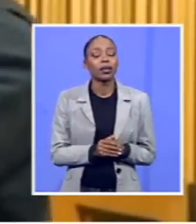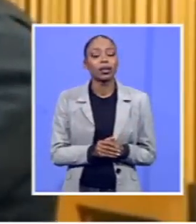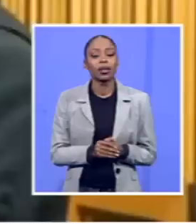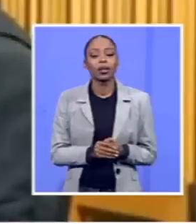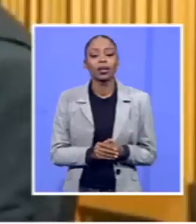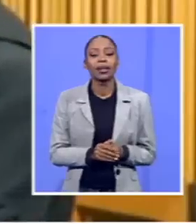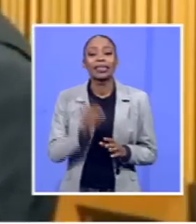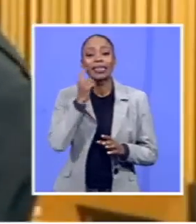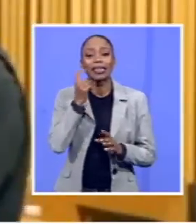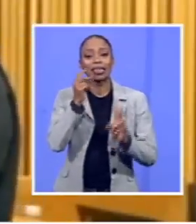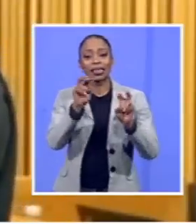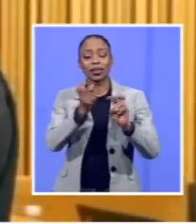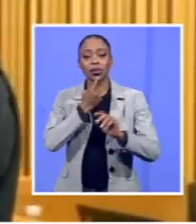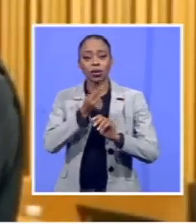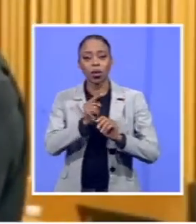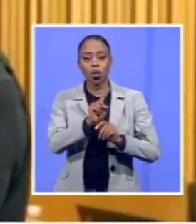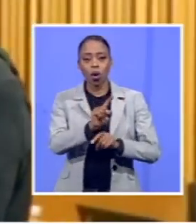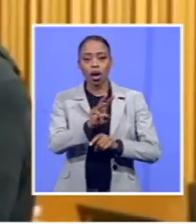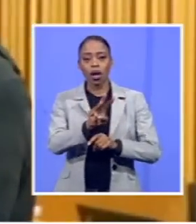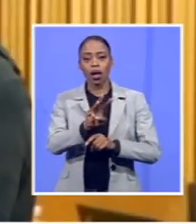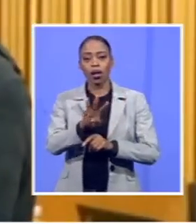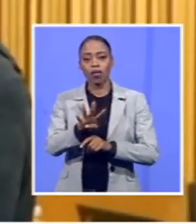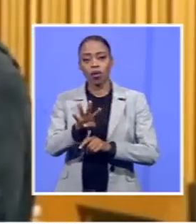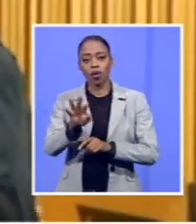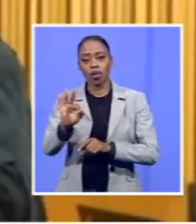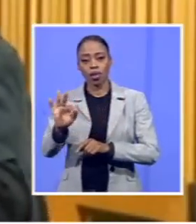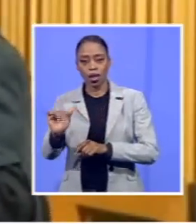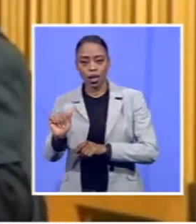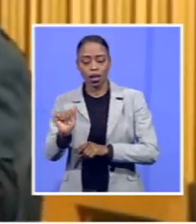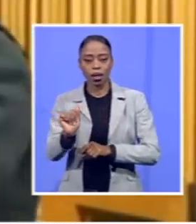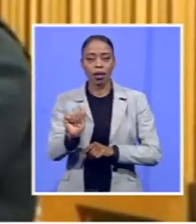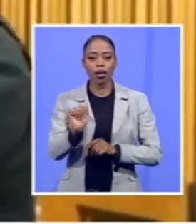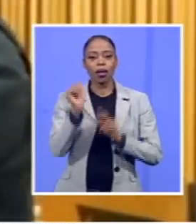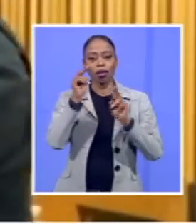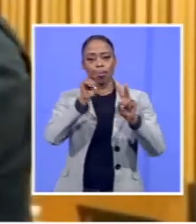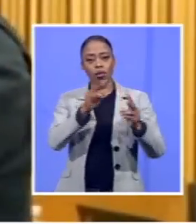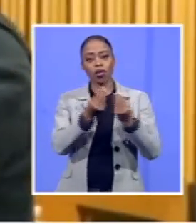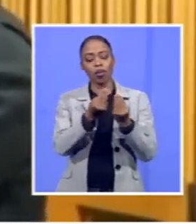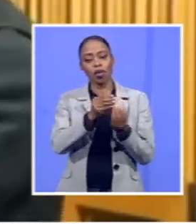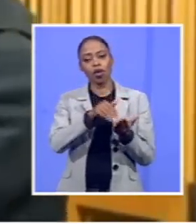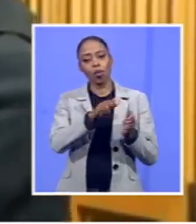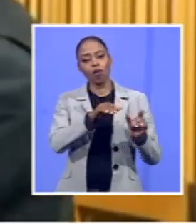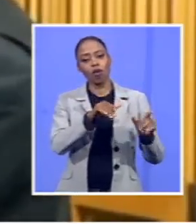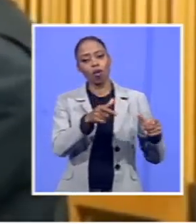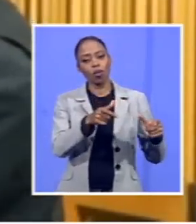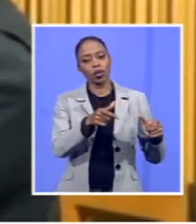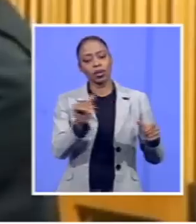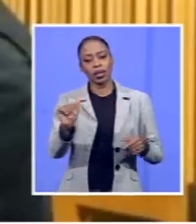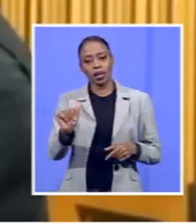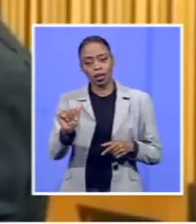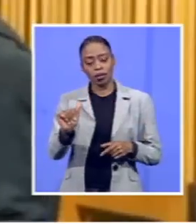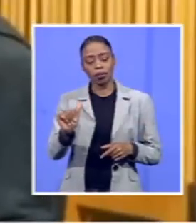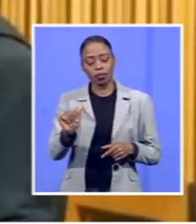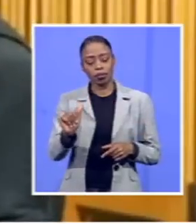the simple point is to say 194.3A envisages something called a removal committee. A.